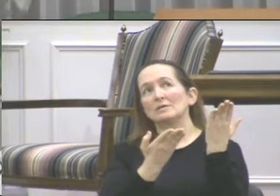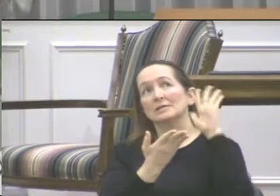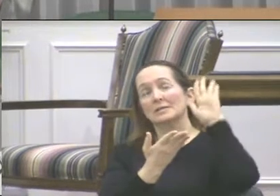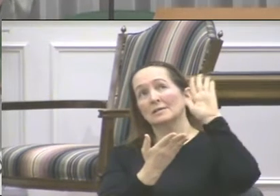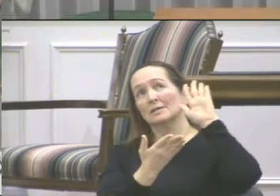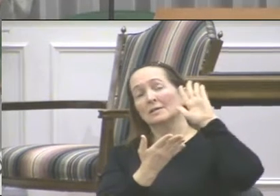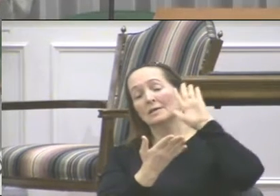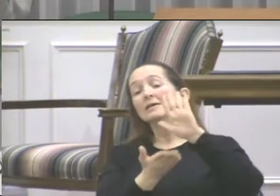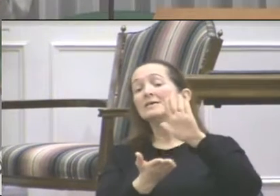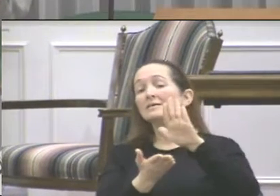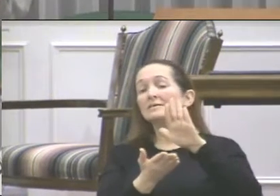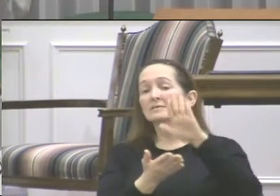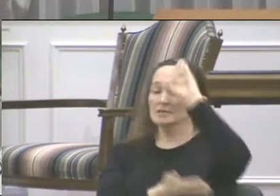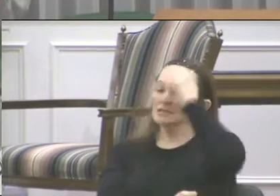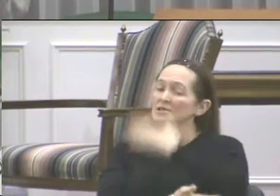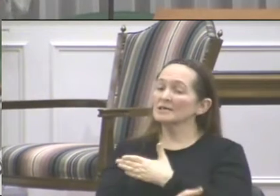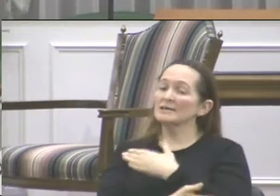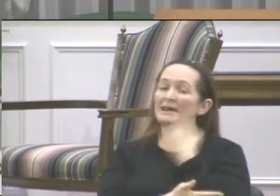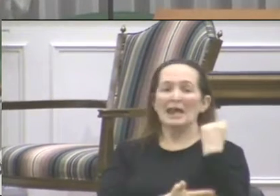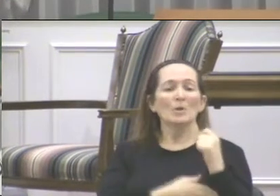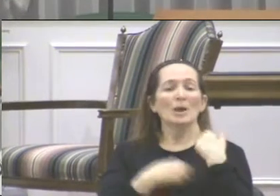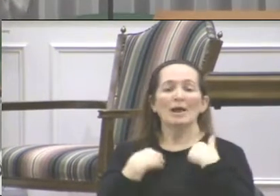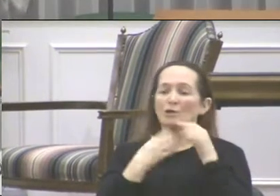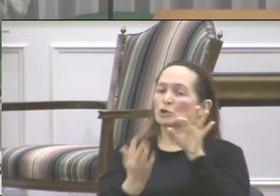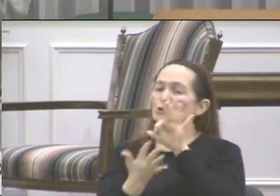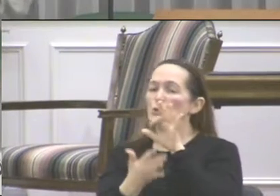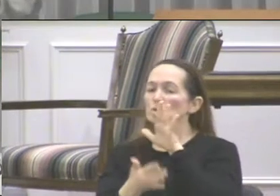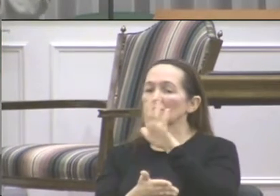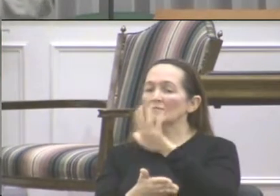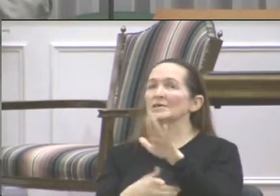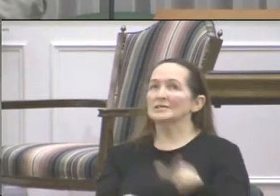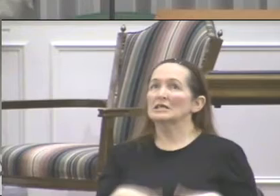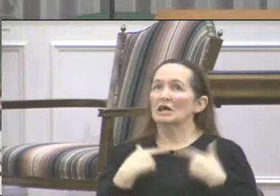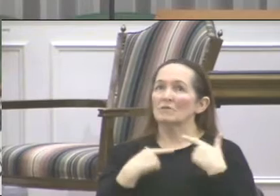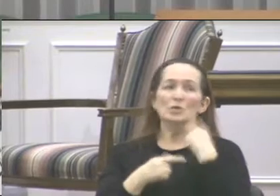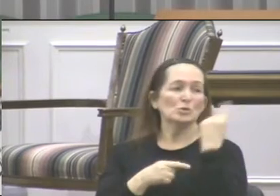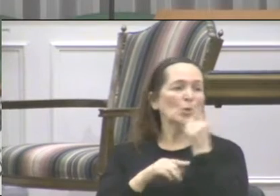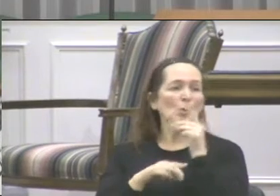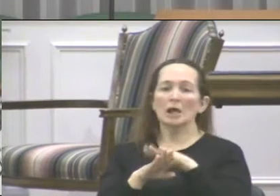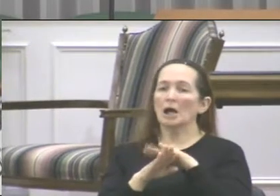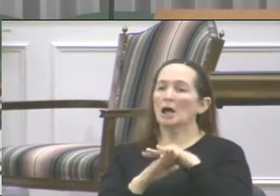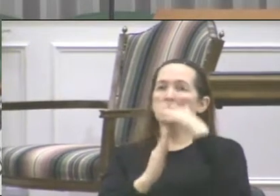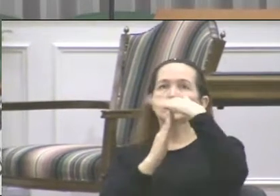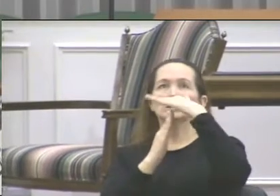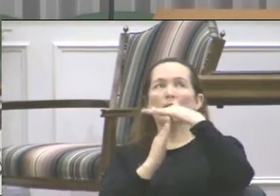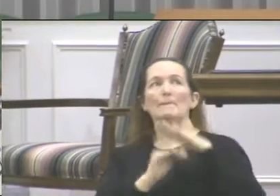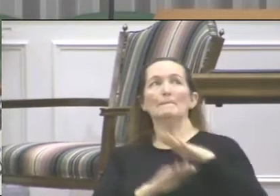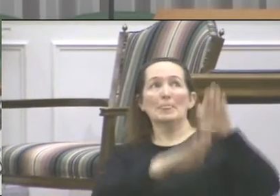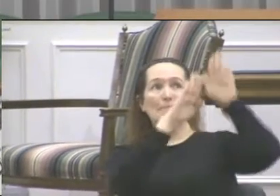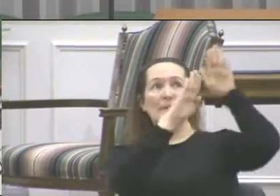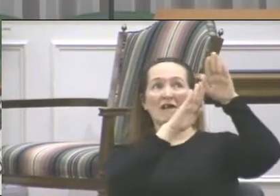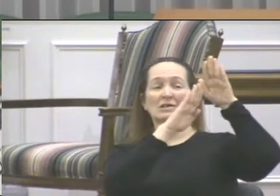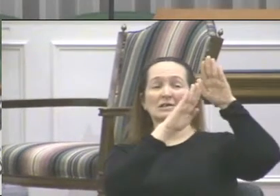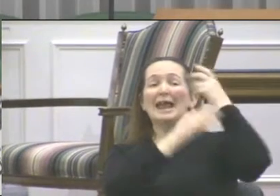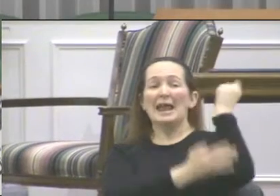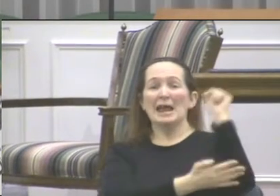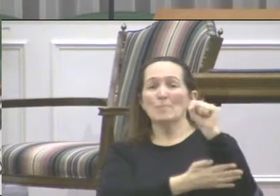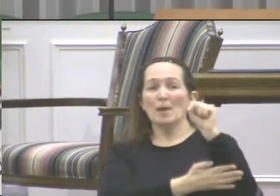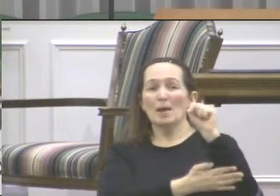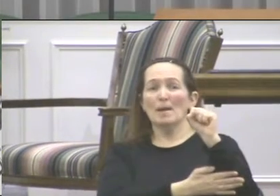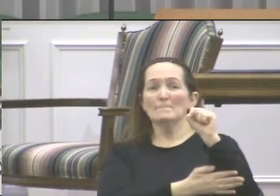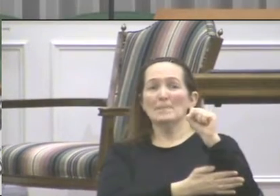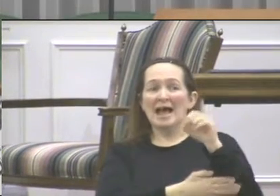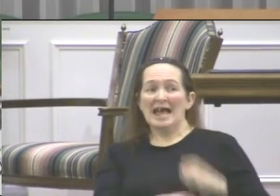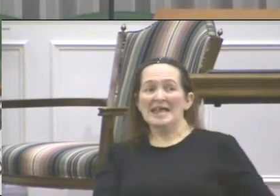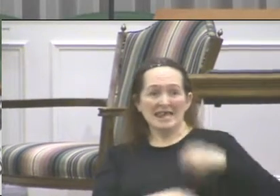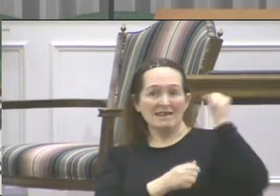lifetime. It was only on the top of that mountain, knife in hand, over